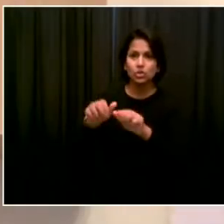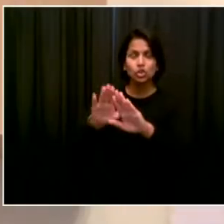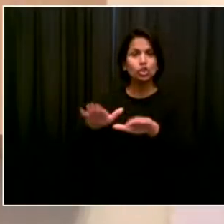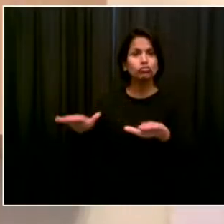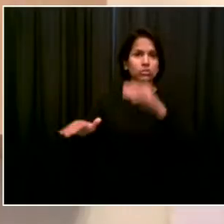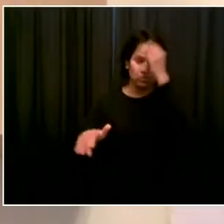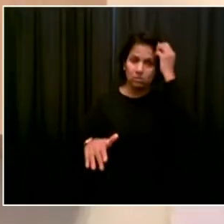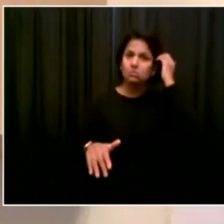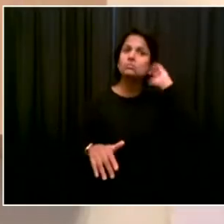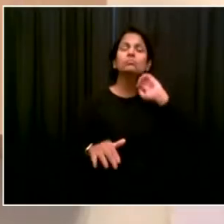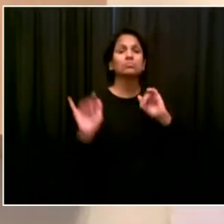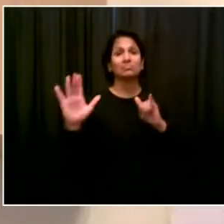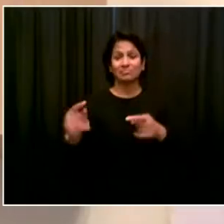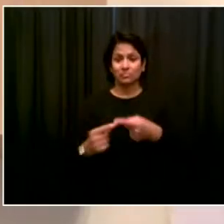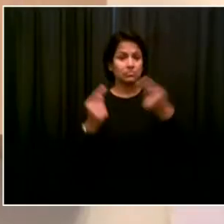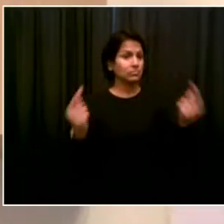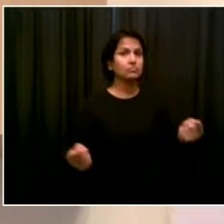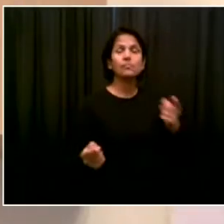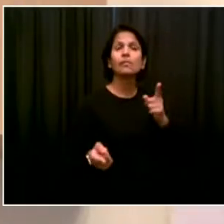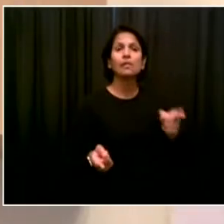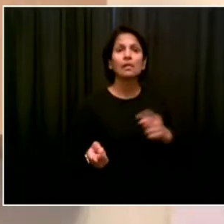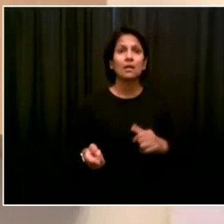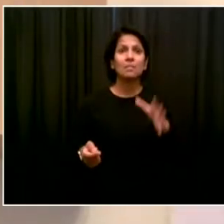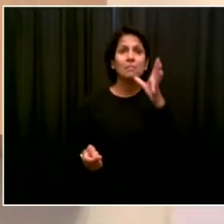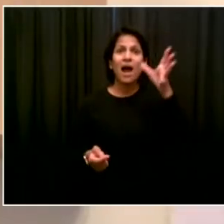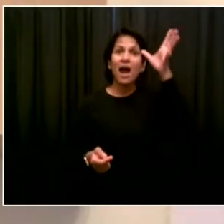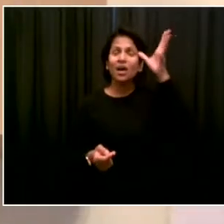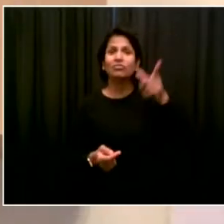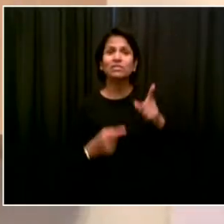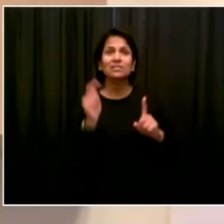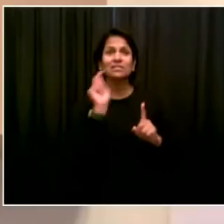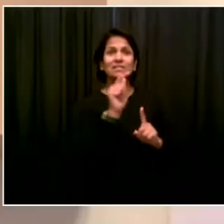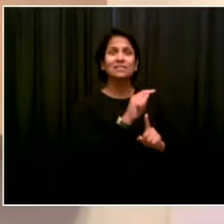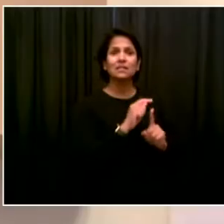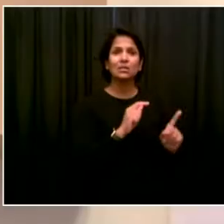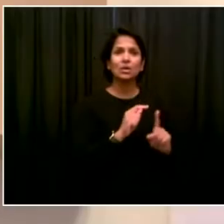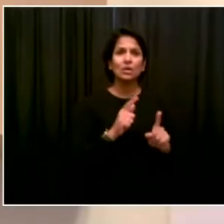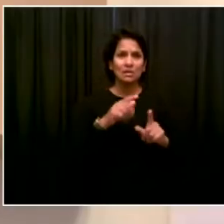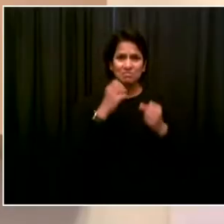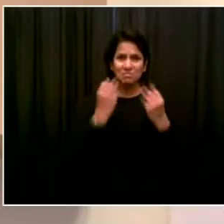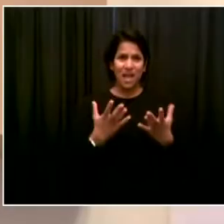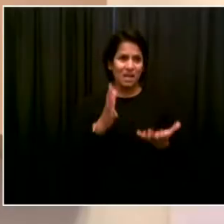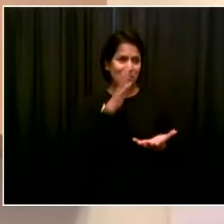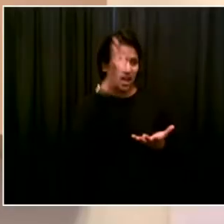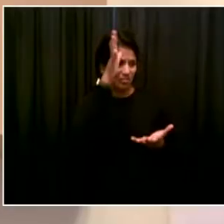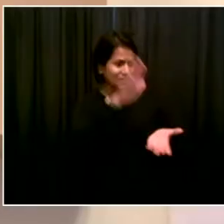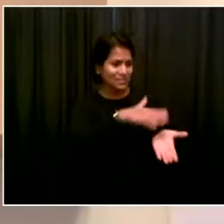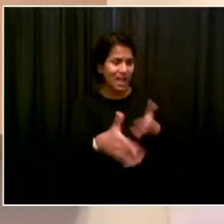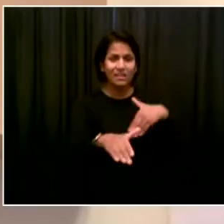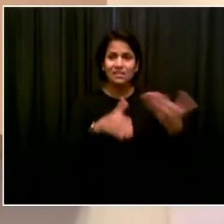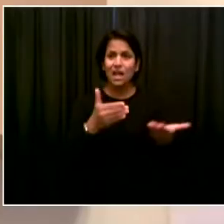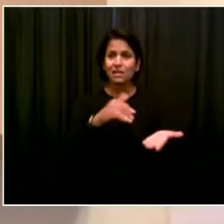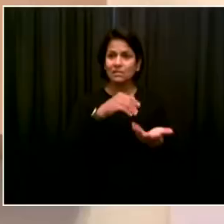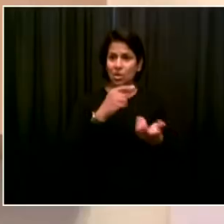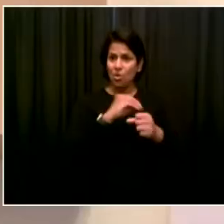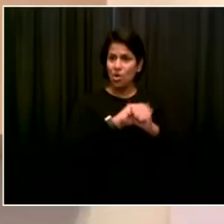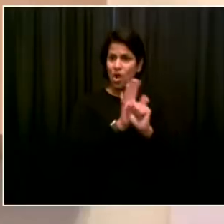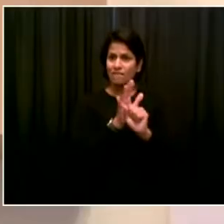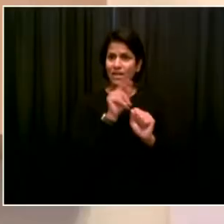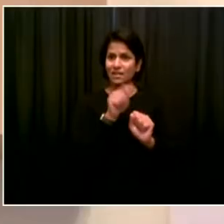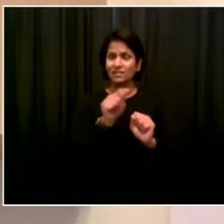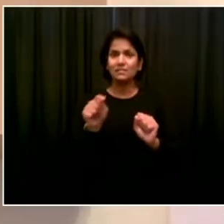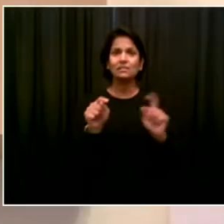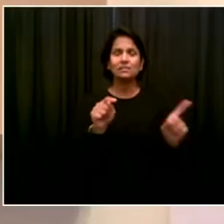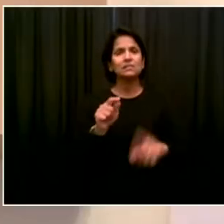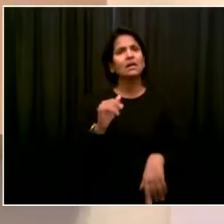if some of their symptoms lingering could be related to that COVID infection. And what's really sad about all of this is that very